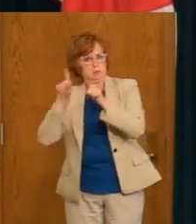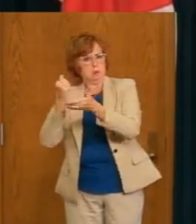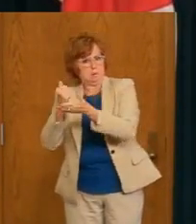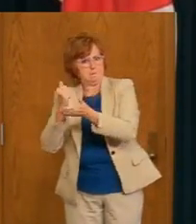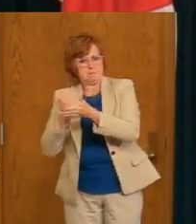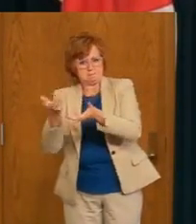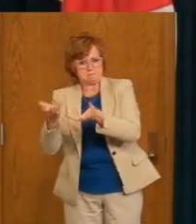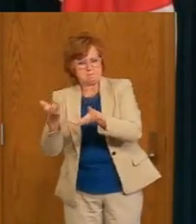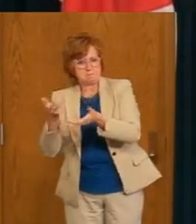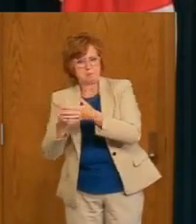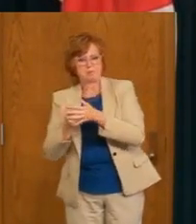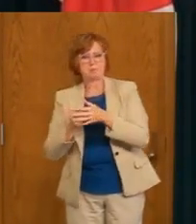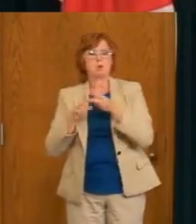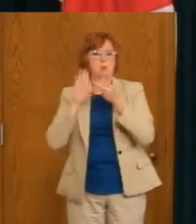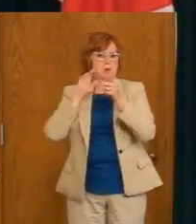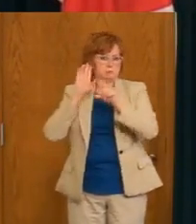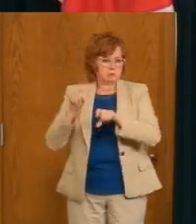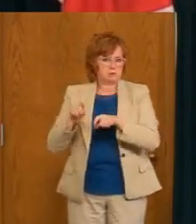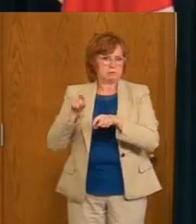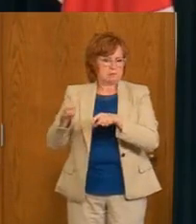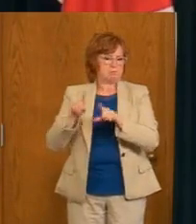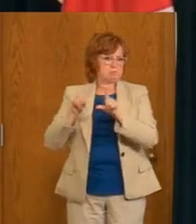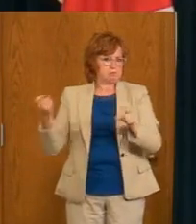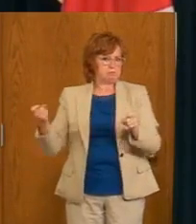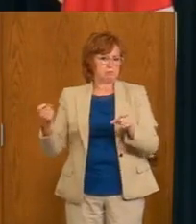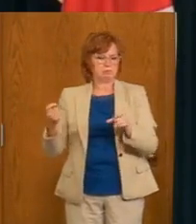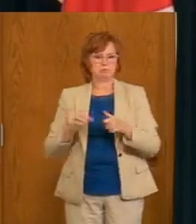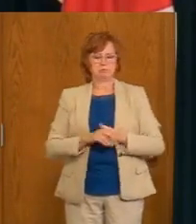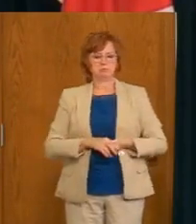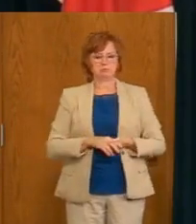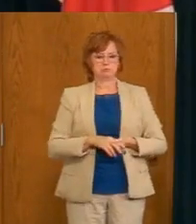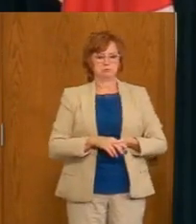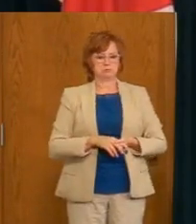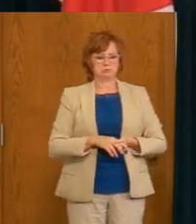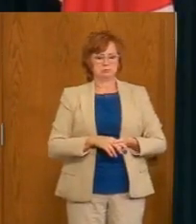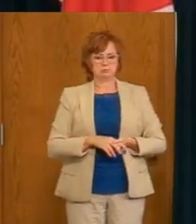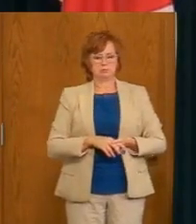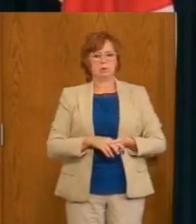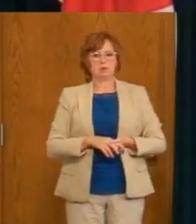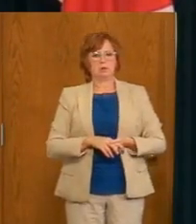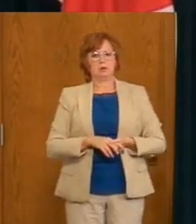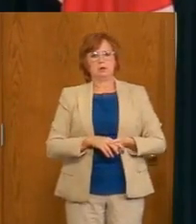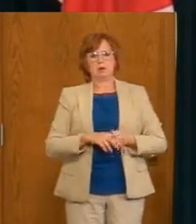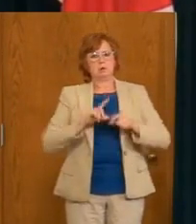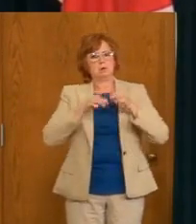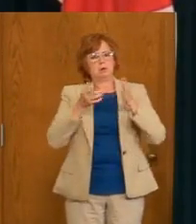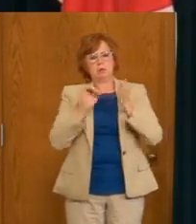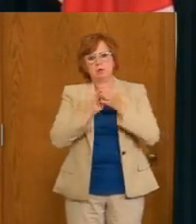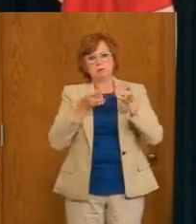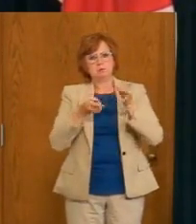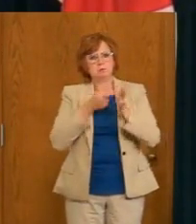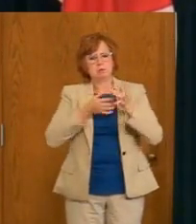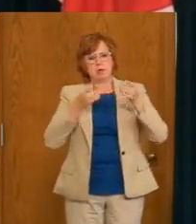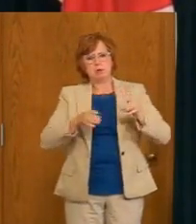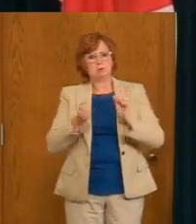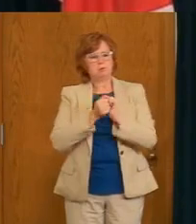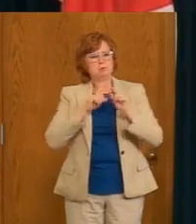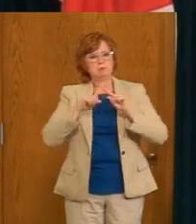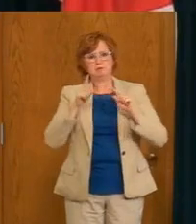Shahab? Yeah, thanks. And, in addition to, while we are going to hopefully see very low case numbers, we will see